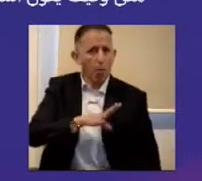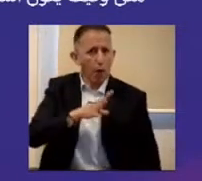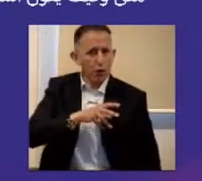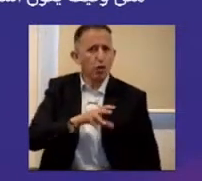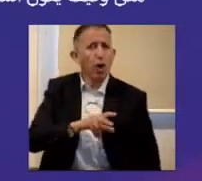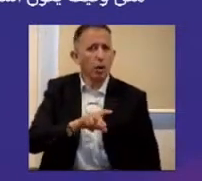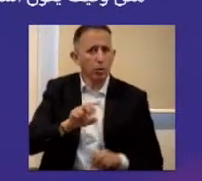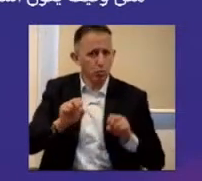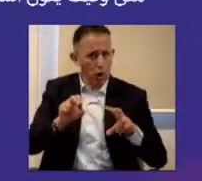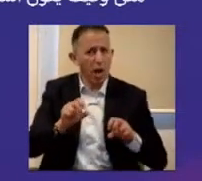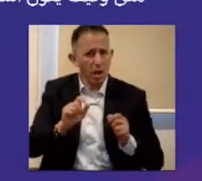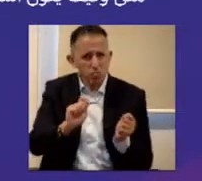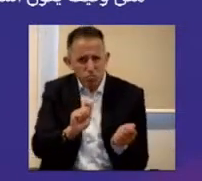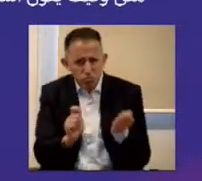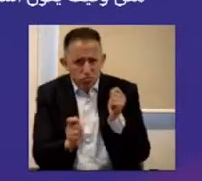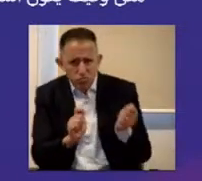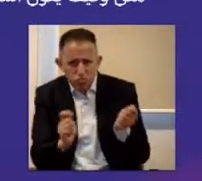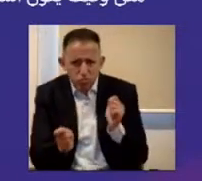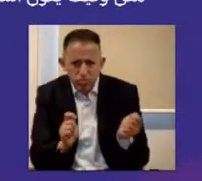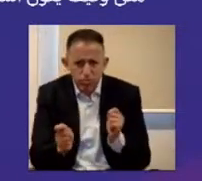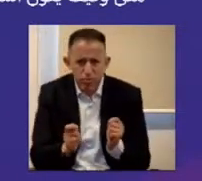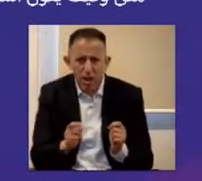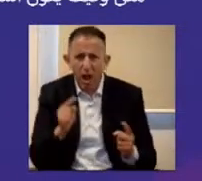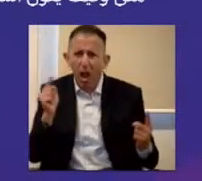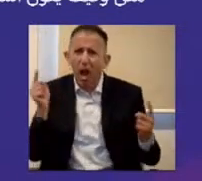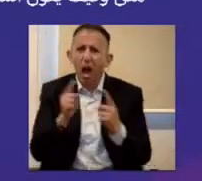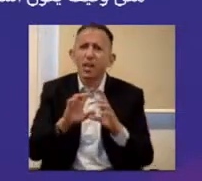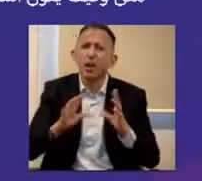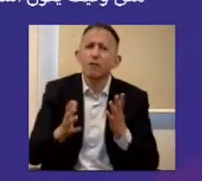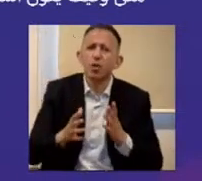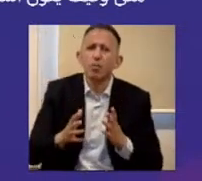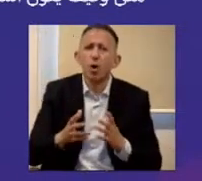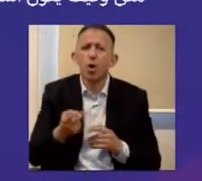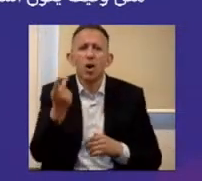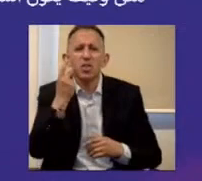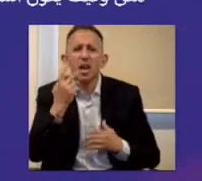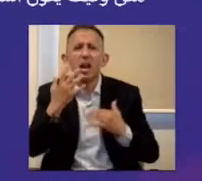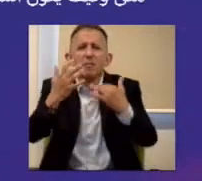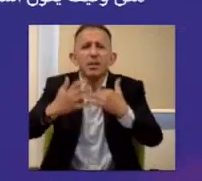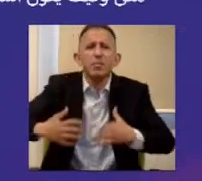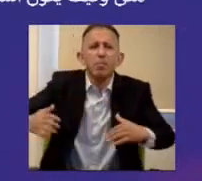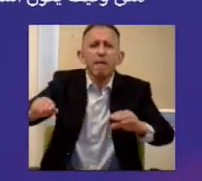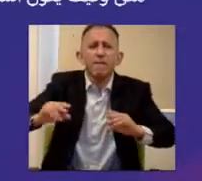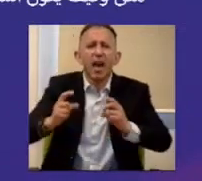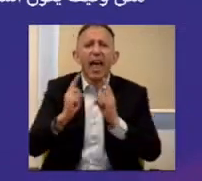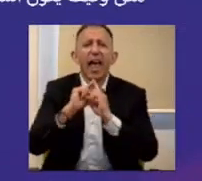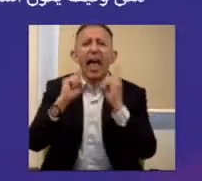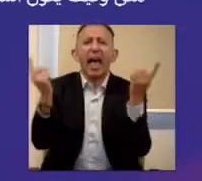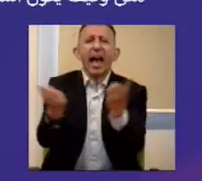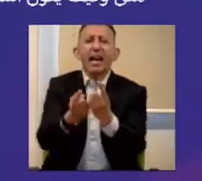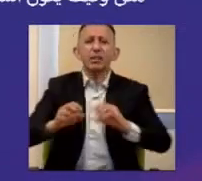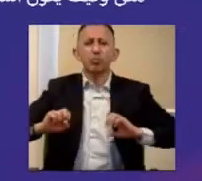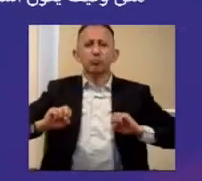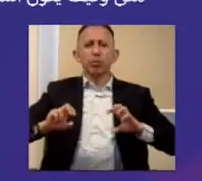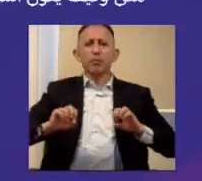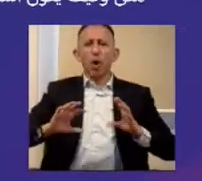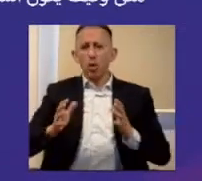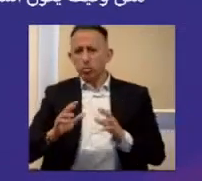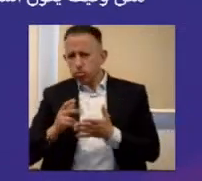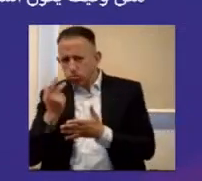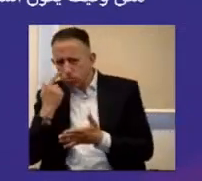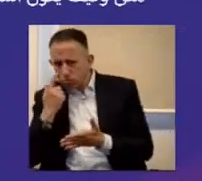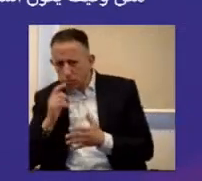which student is doing what, which student is having questions or having difficulties, who is doing what kind of exercise. You see that by